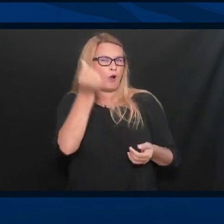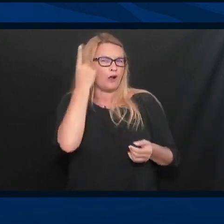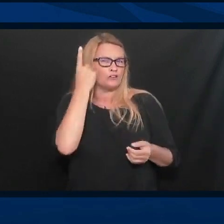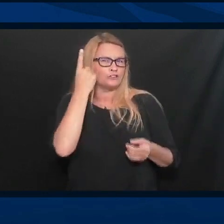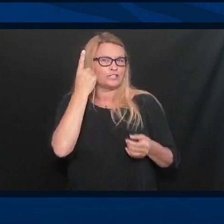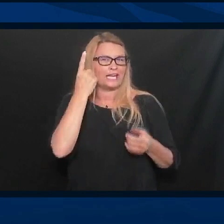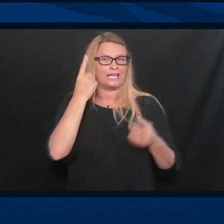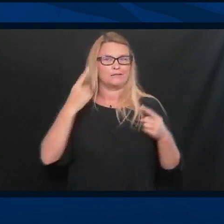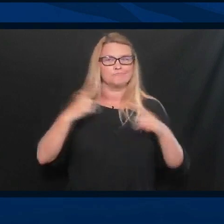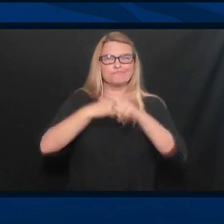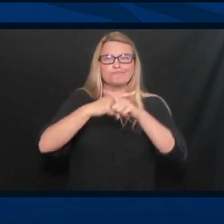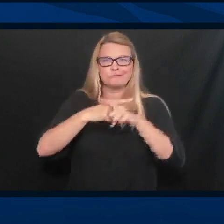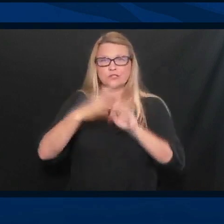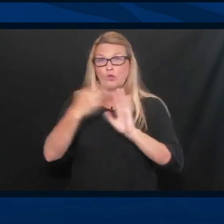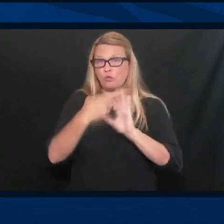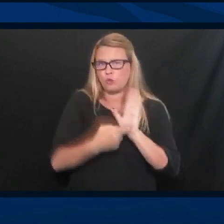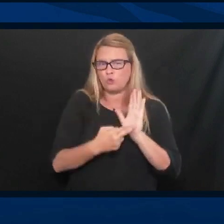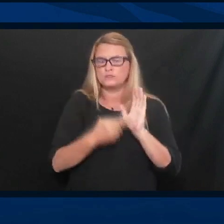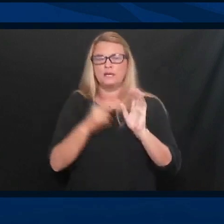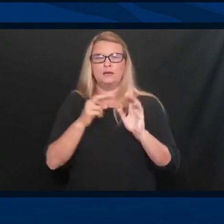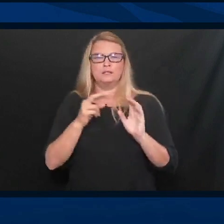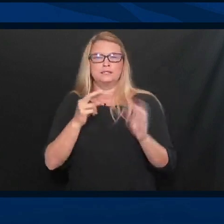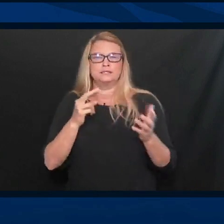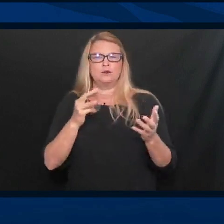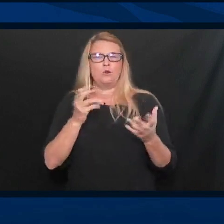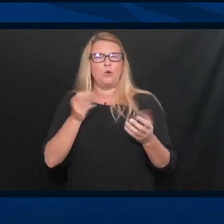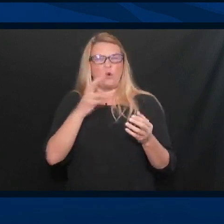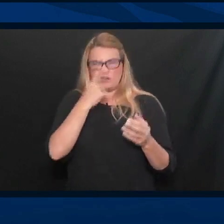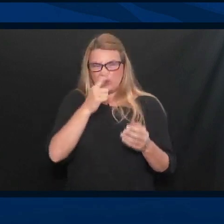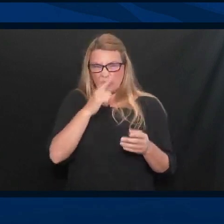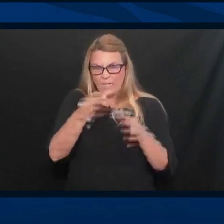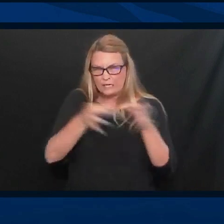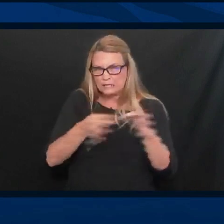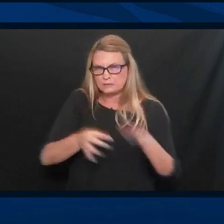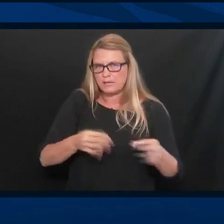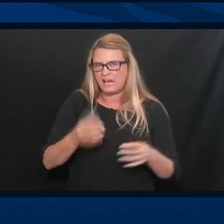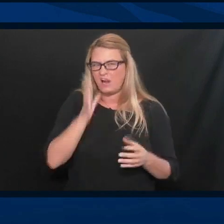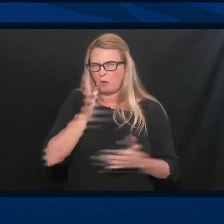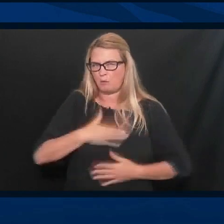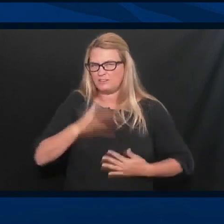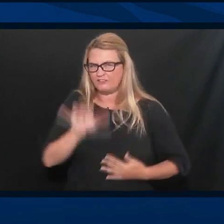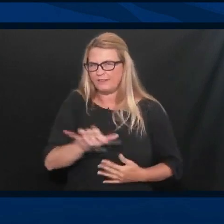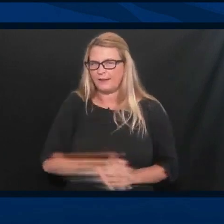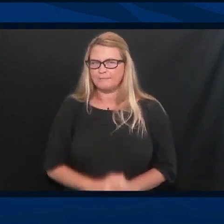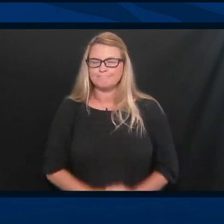of regulation surrounding it, or maybe if somebody could explain it to me, I would appreciate it. Thank you.